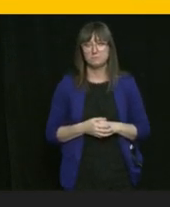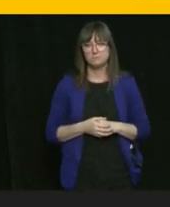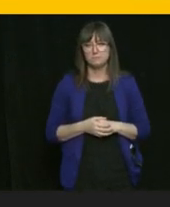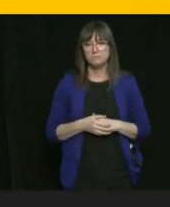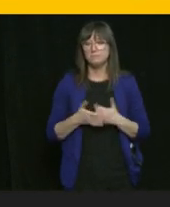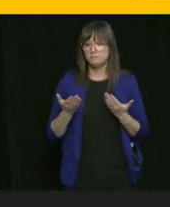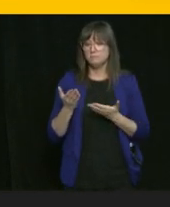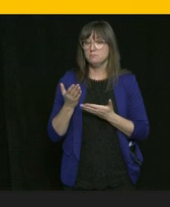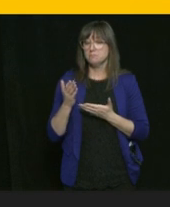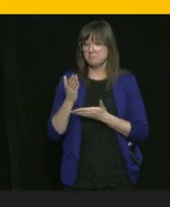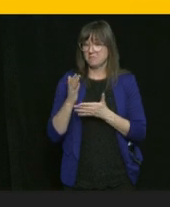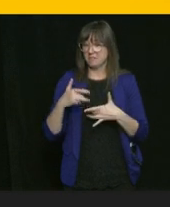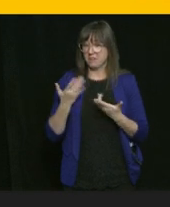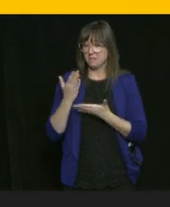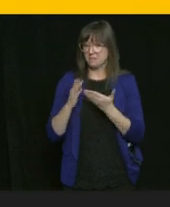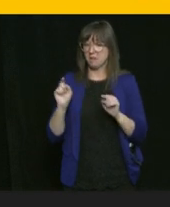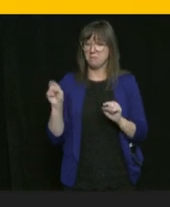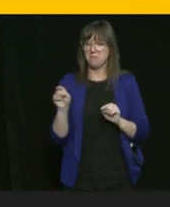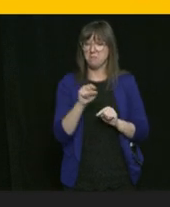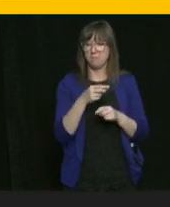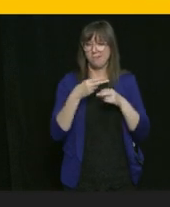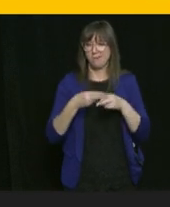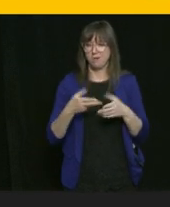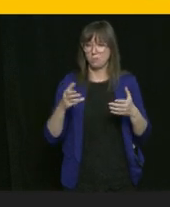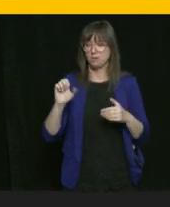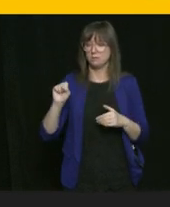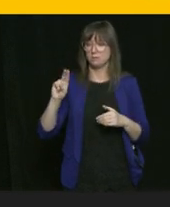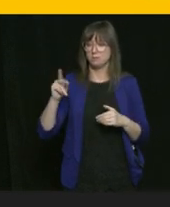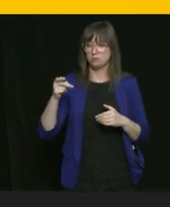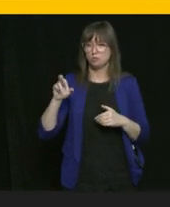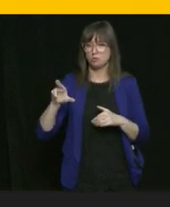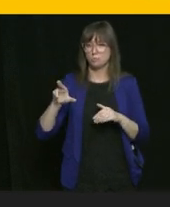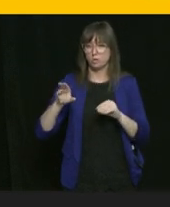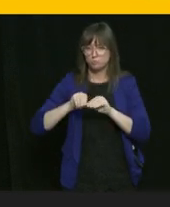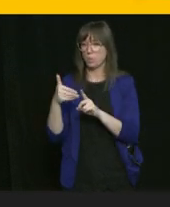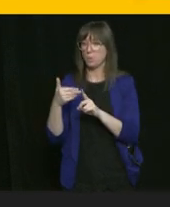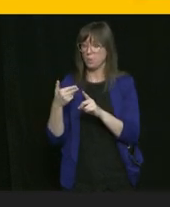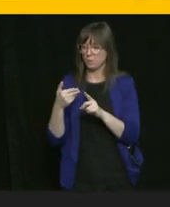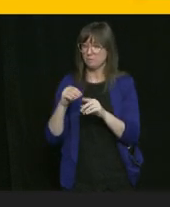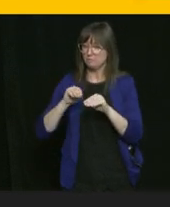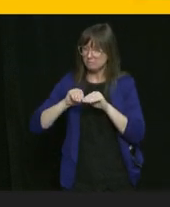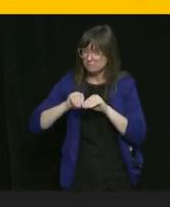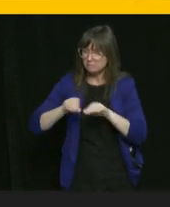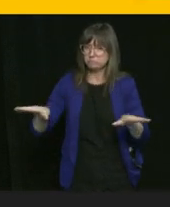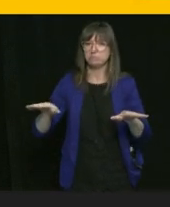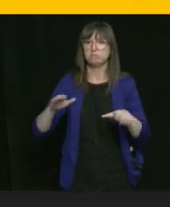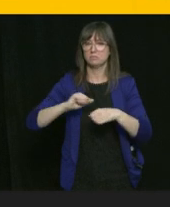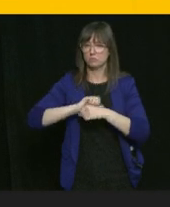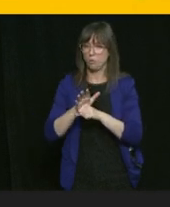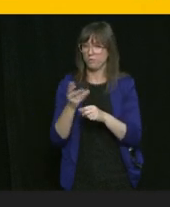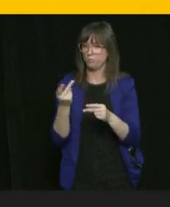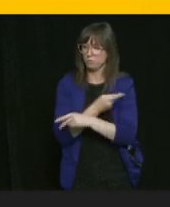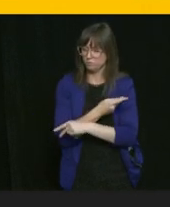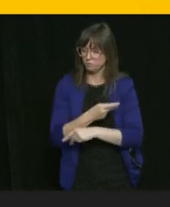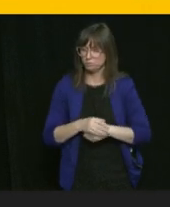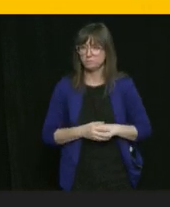Some of these events are considered super spreader events to the spread of COVID-19.